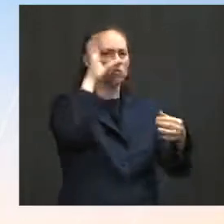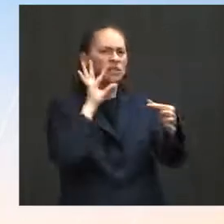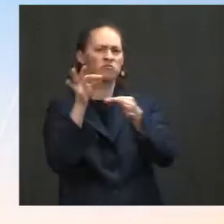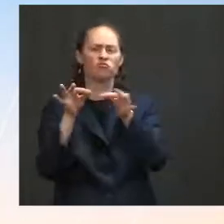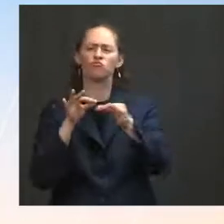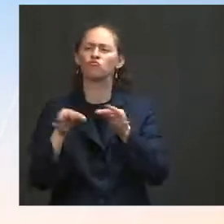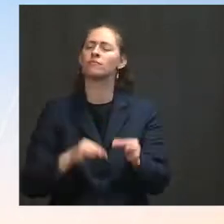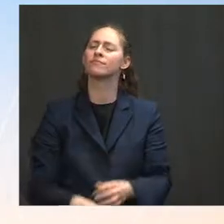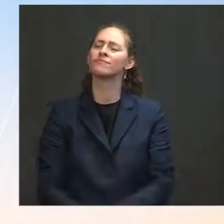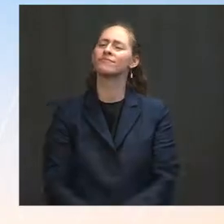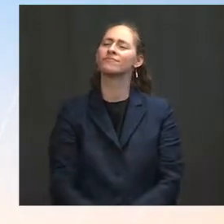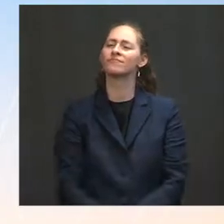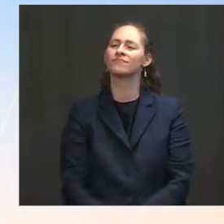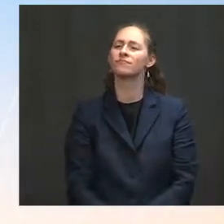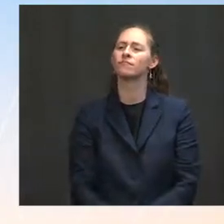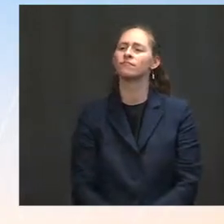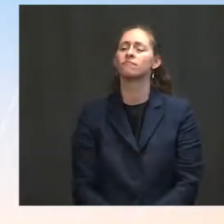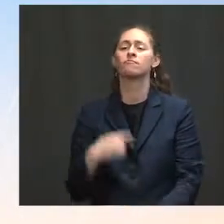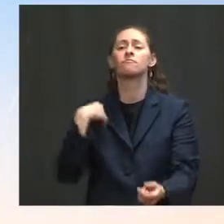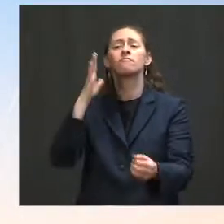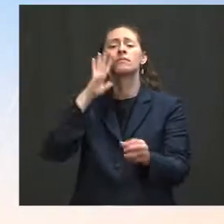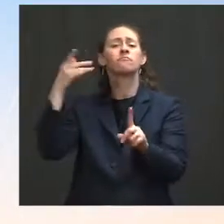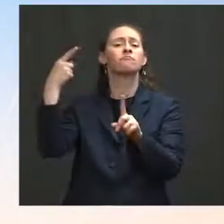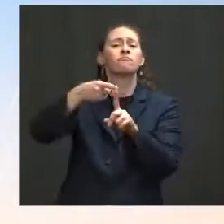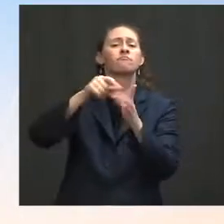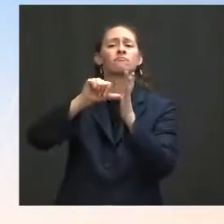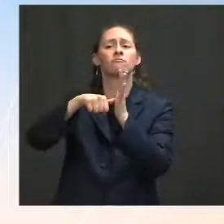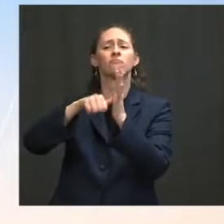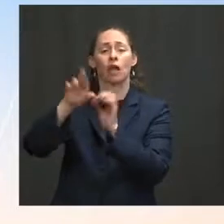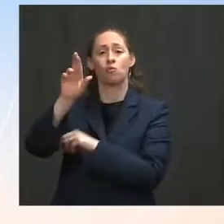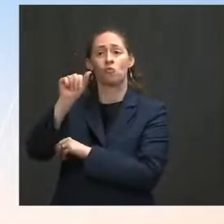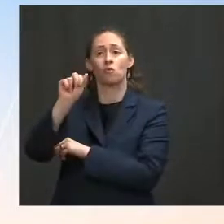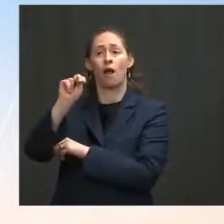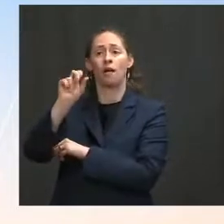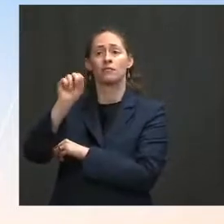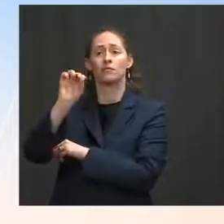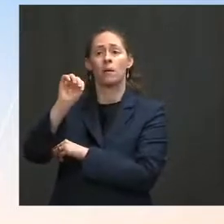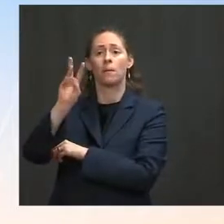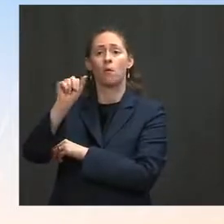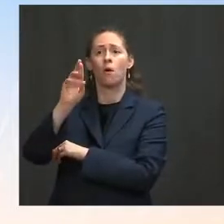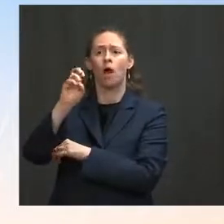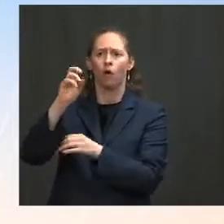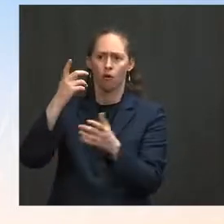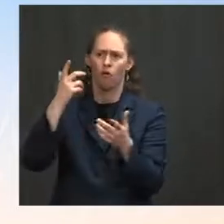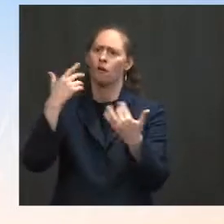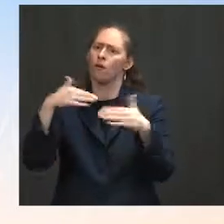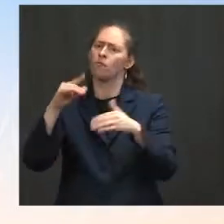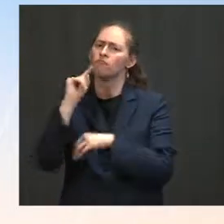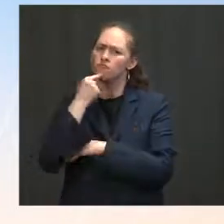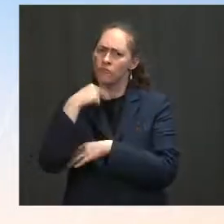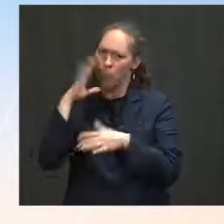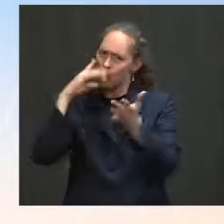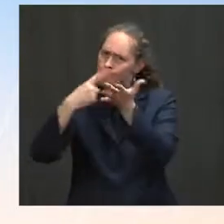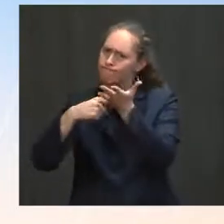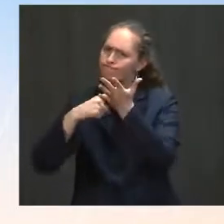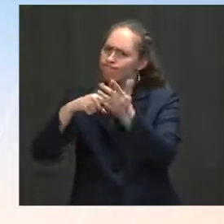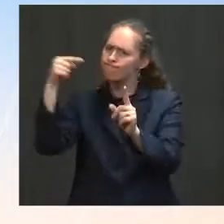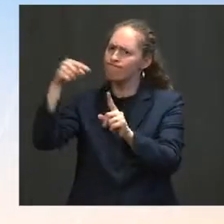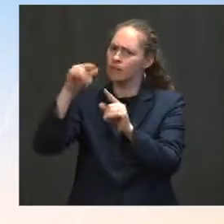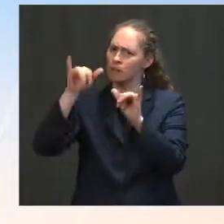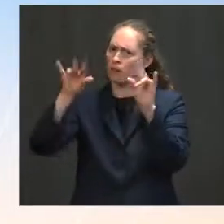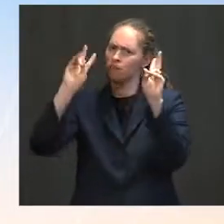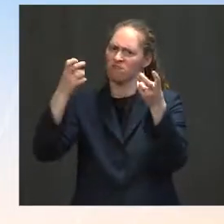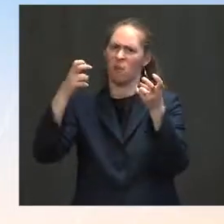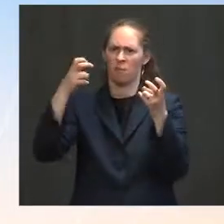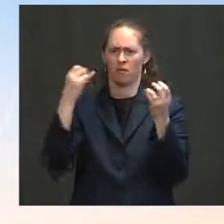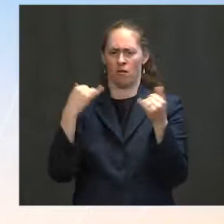ransomware attack that happened over the course of last weekend was a big focus, of course, of the call, which was clear in